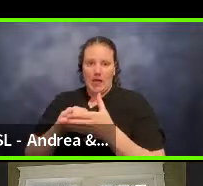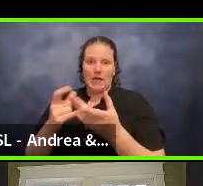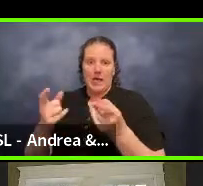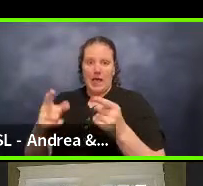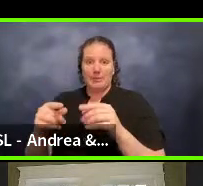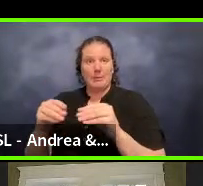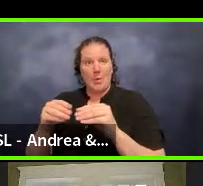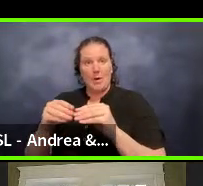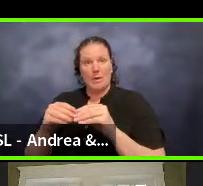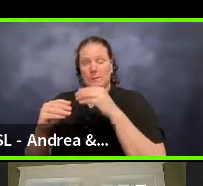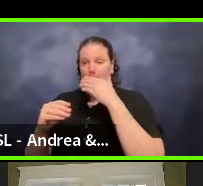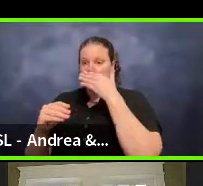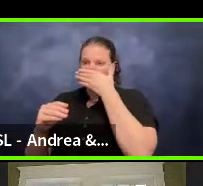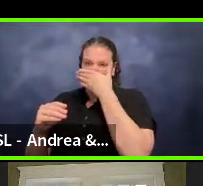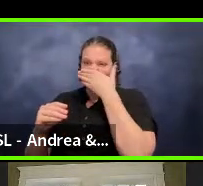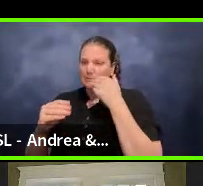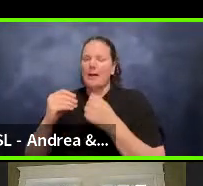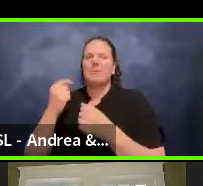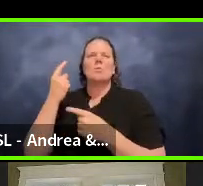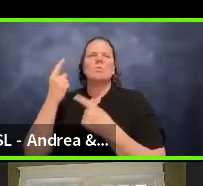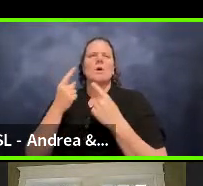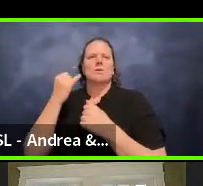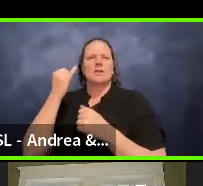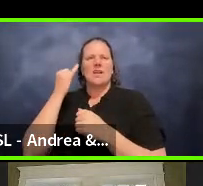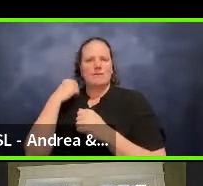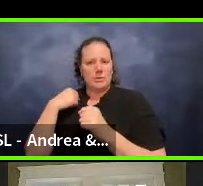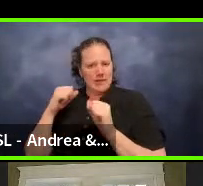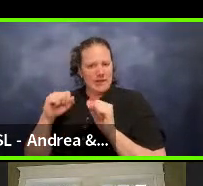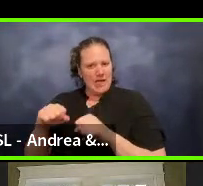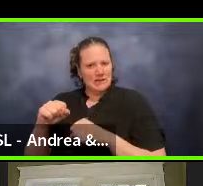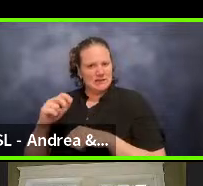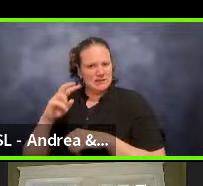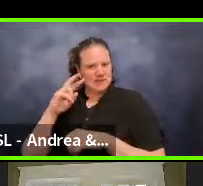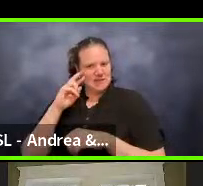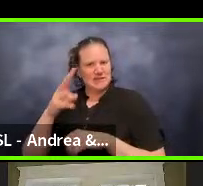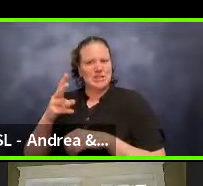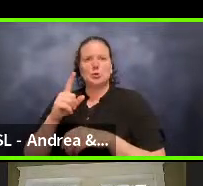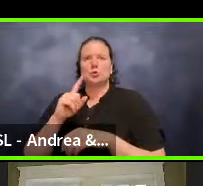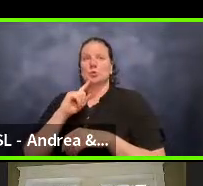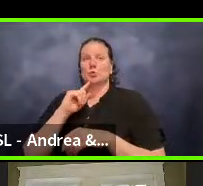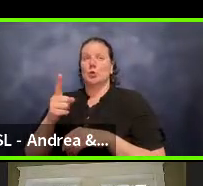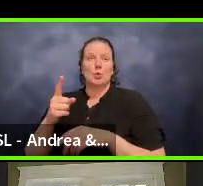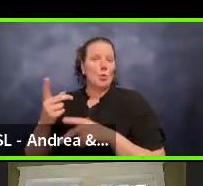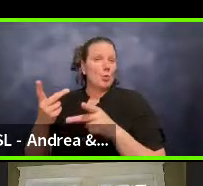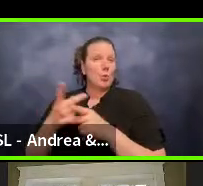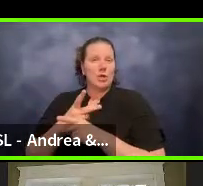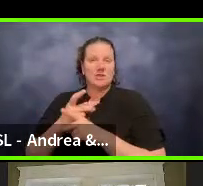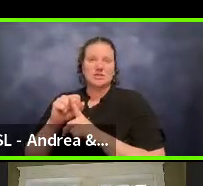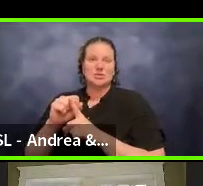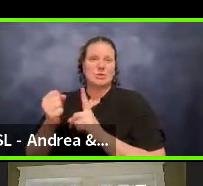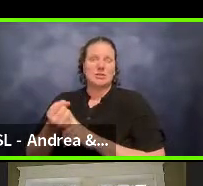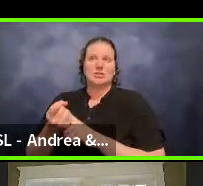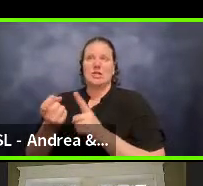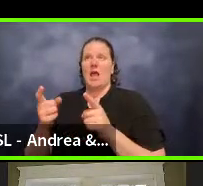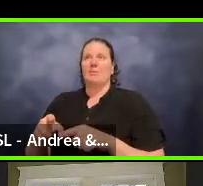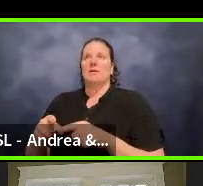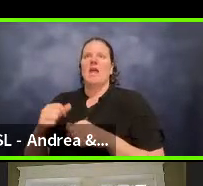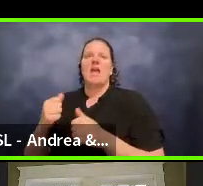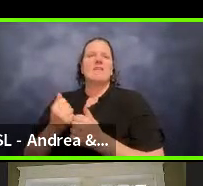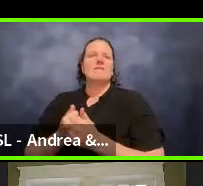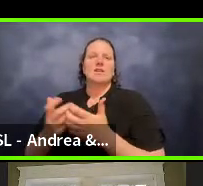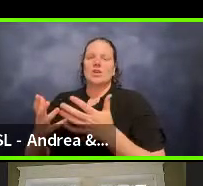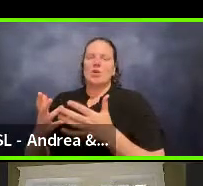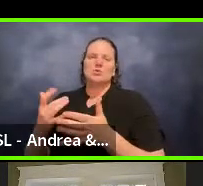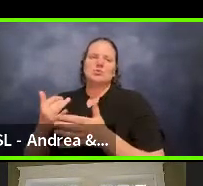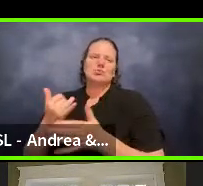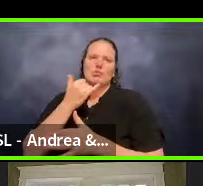more. And I was wondering if we can see like a true worst case scenario number, like if everything goes wrong and costs